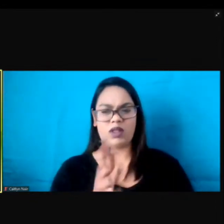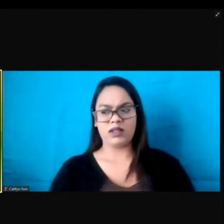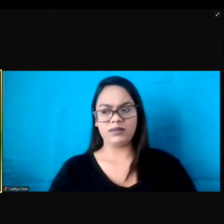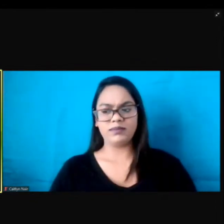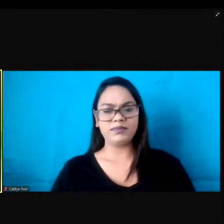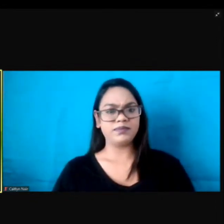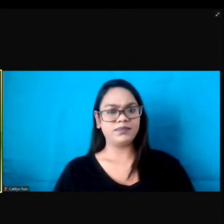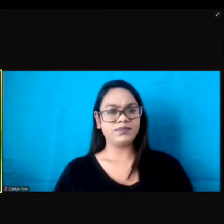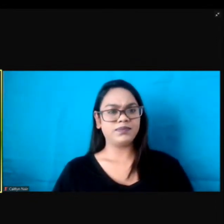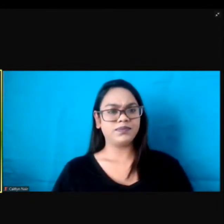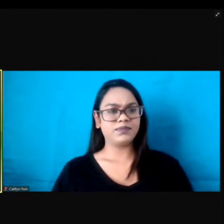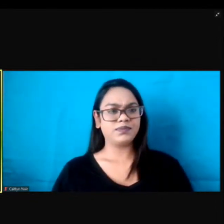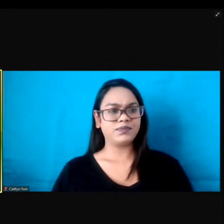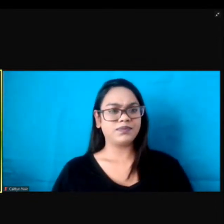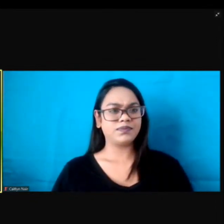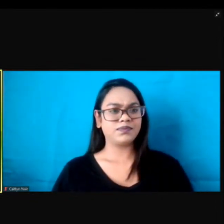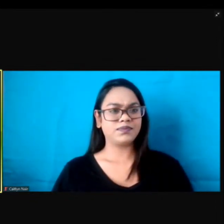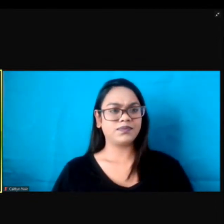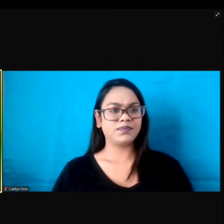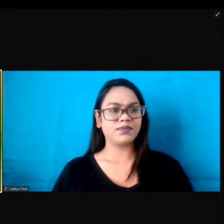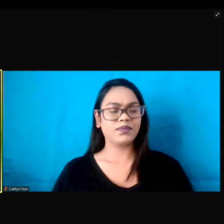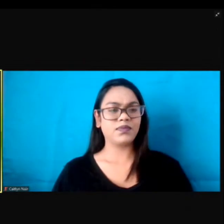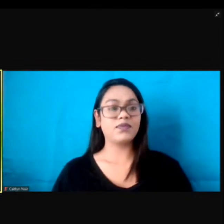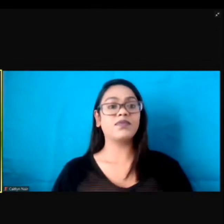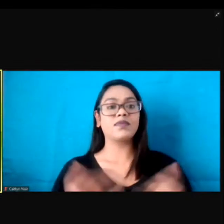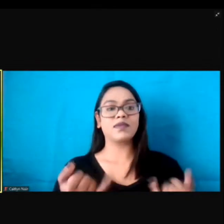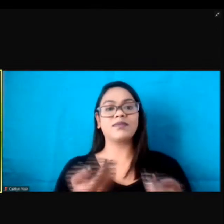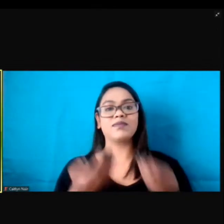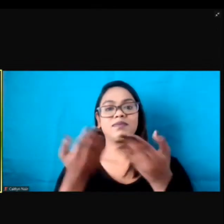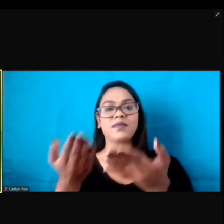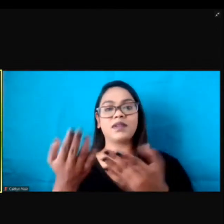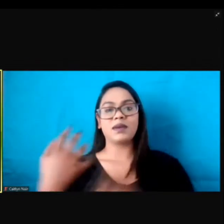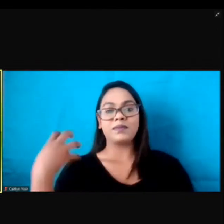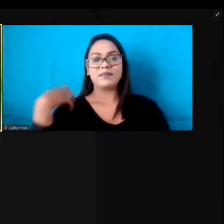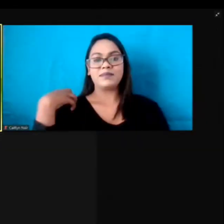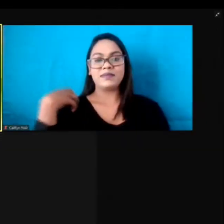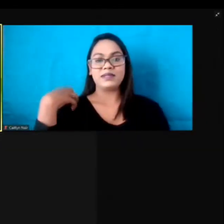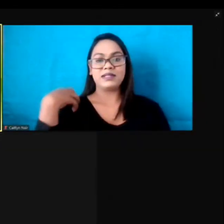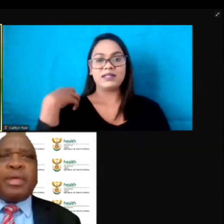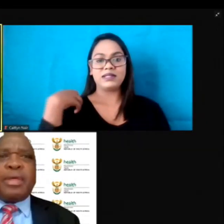us a opening address and the remarks. Over to you, Minister.